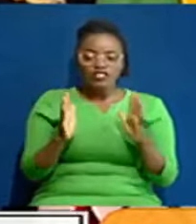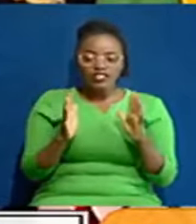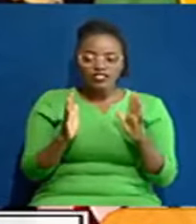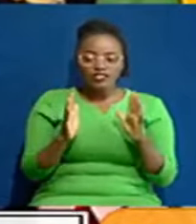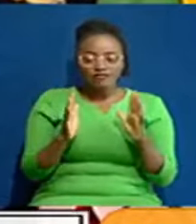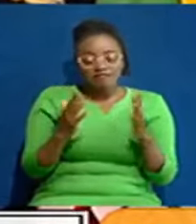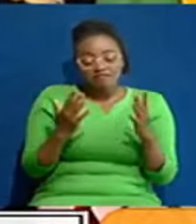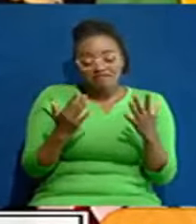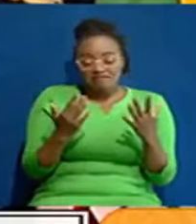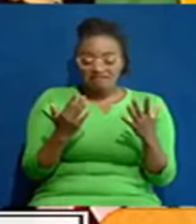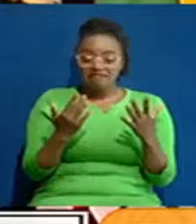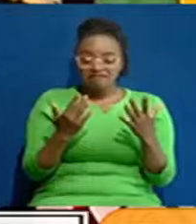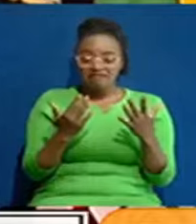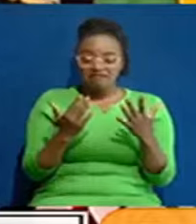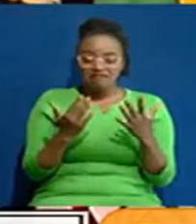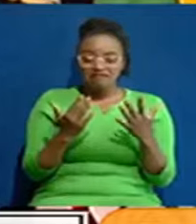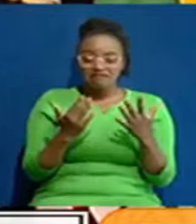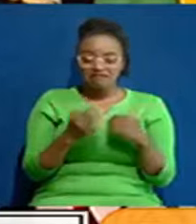And